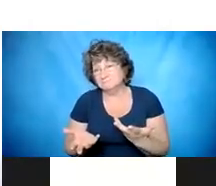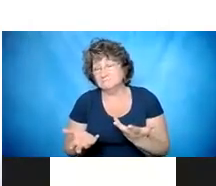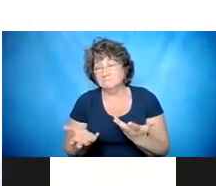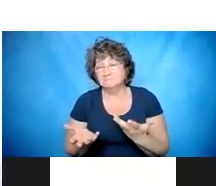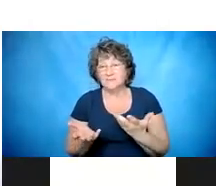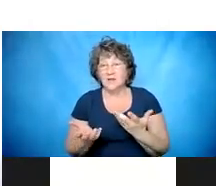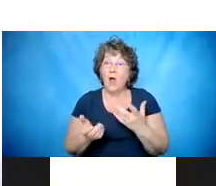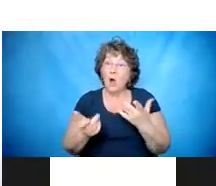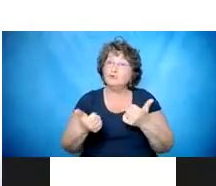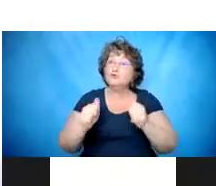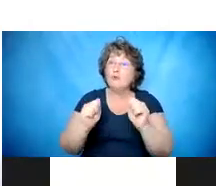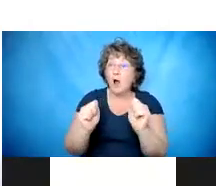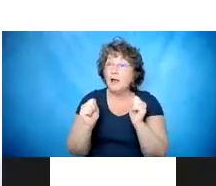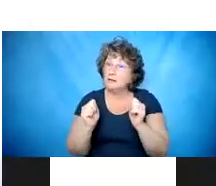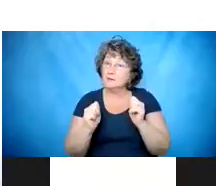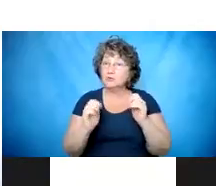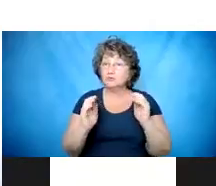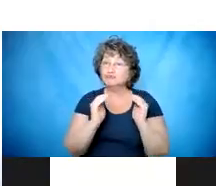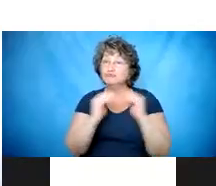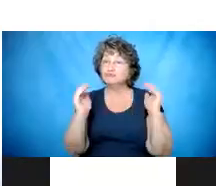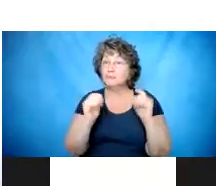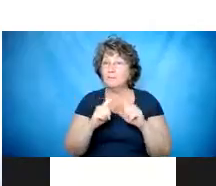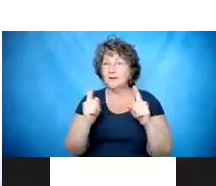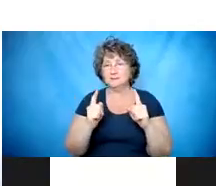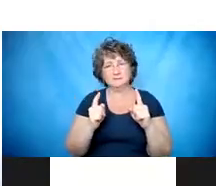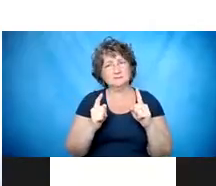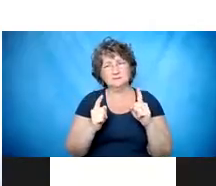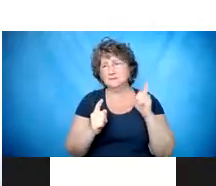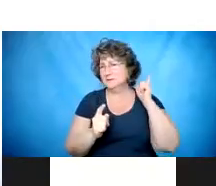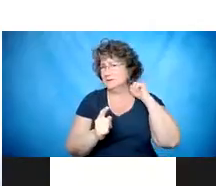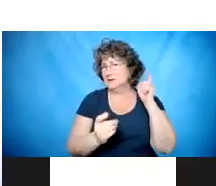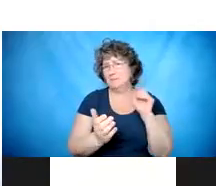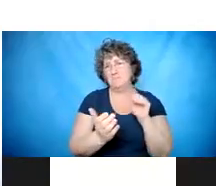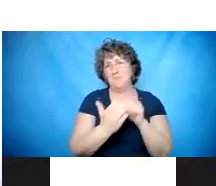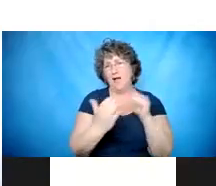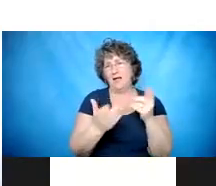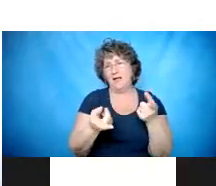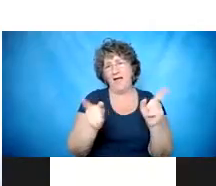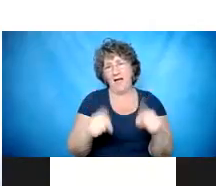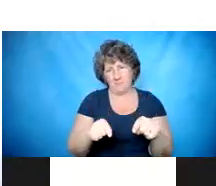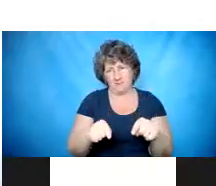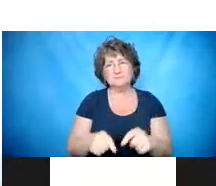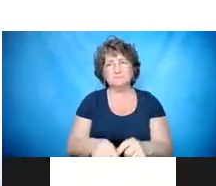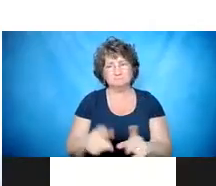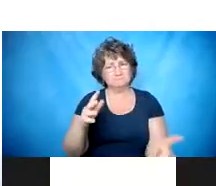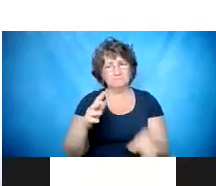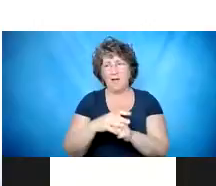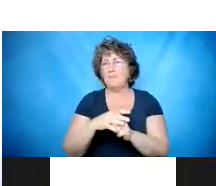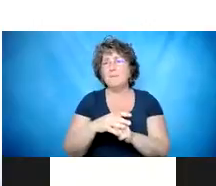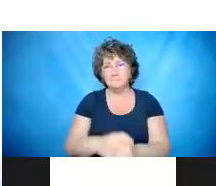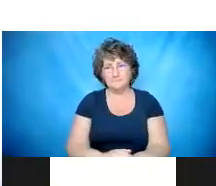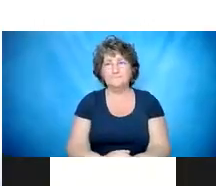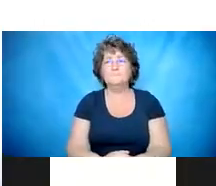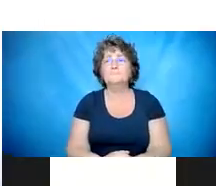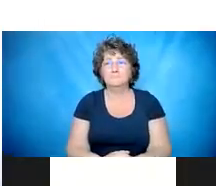treat individuals the same, bias can present itself. I would like to give a very